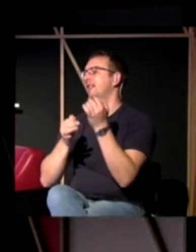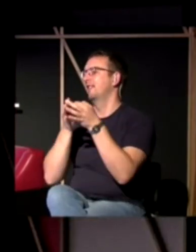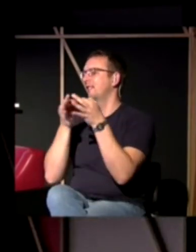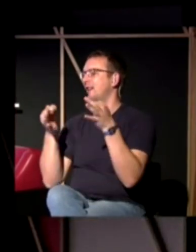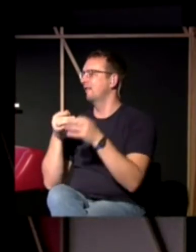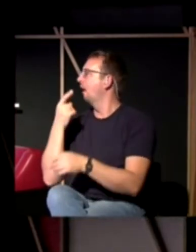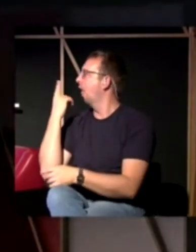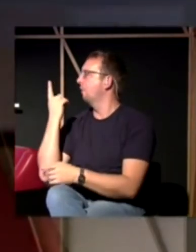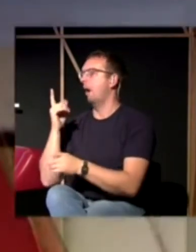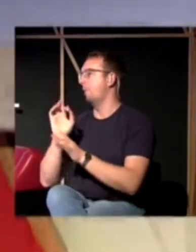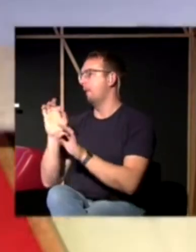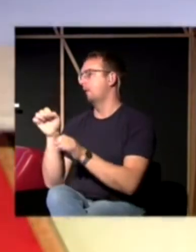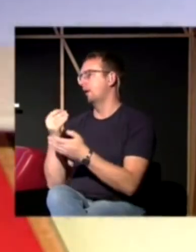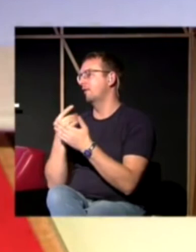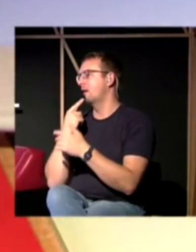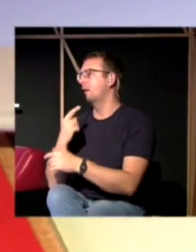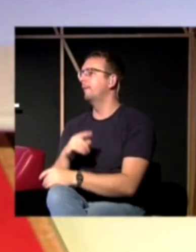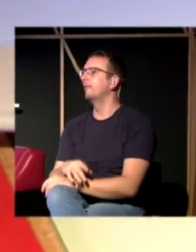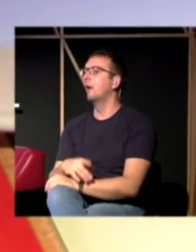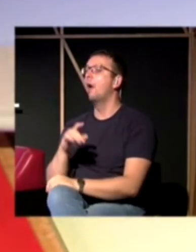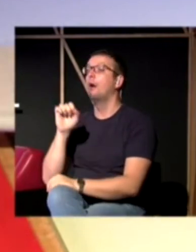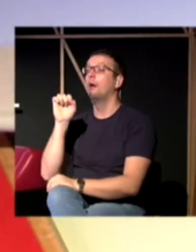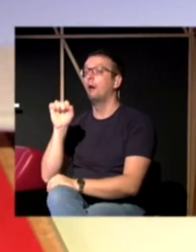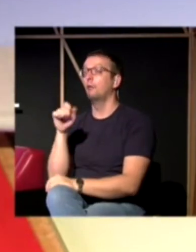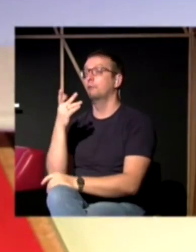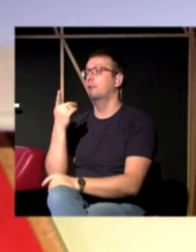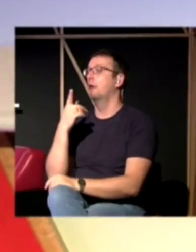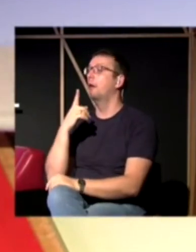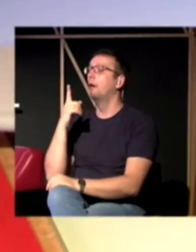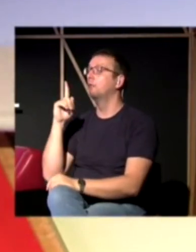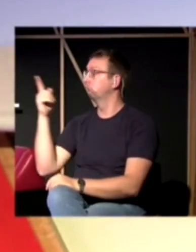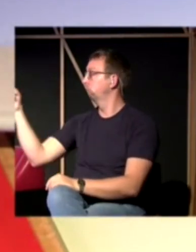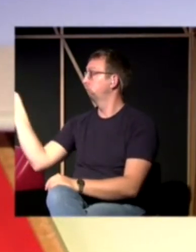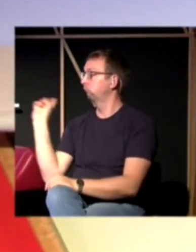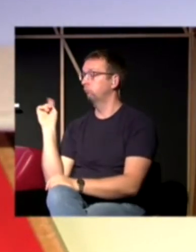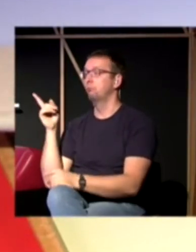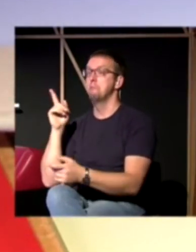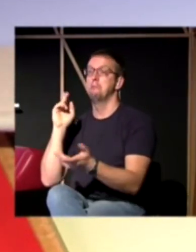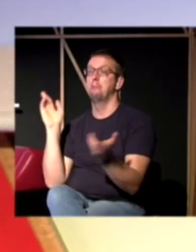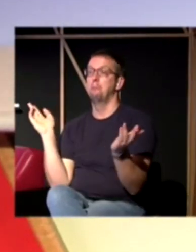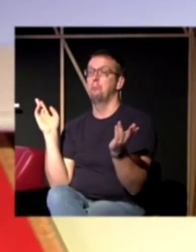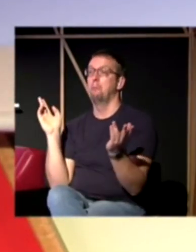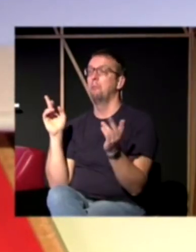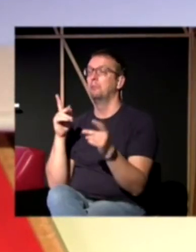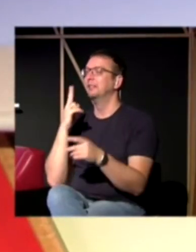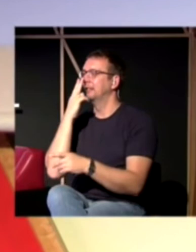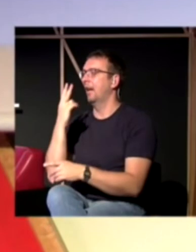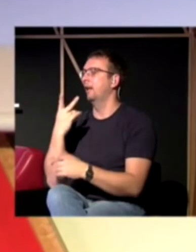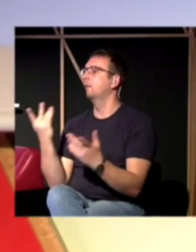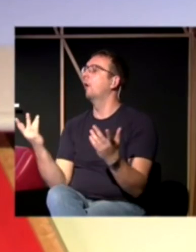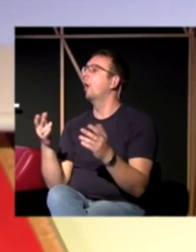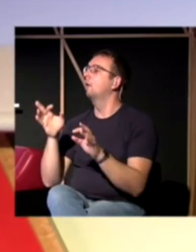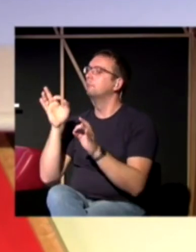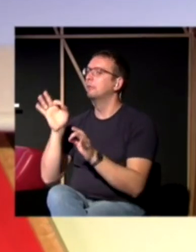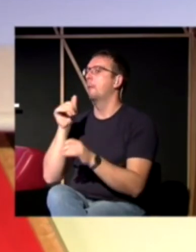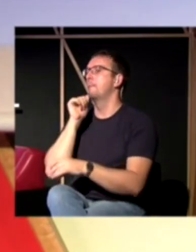life-changing impact, both for fans, as Hannah, and also for the guys here also. It's really impacted them in their lives. I'd like to